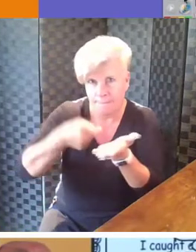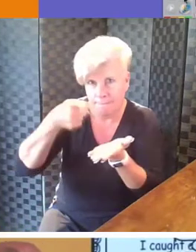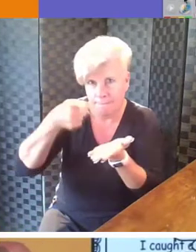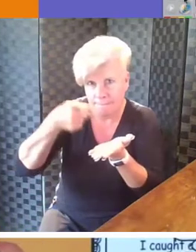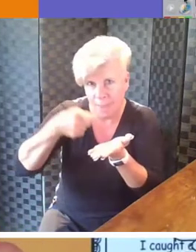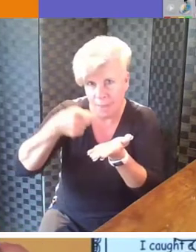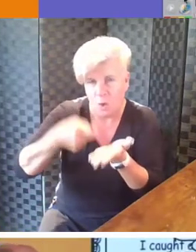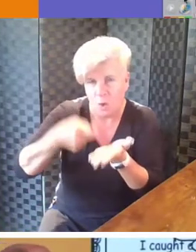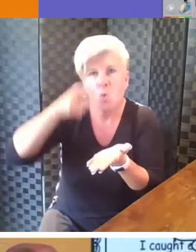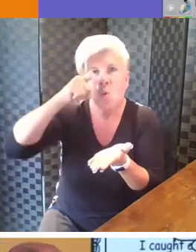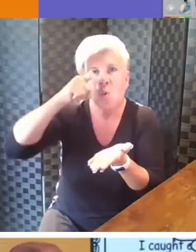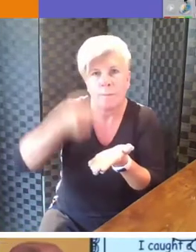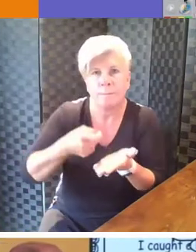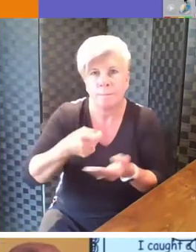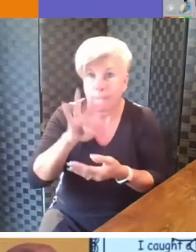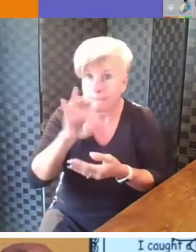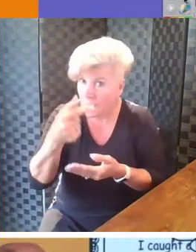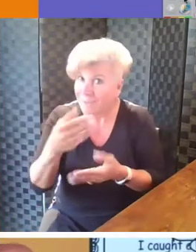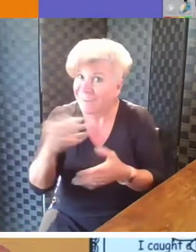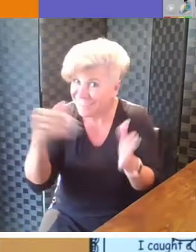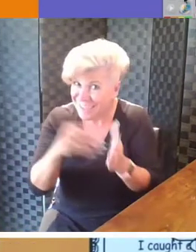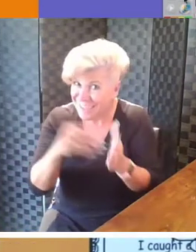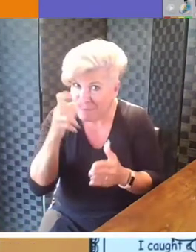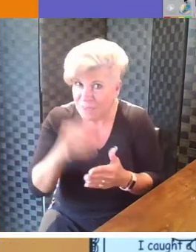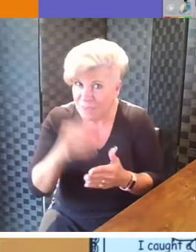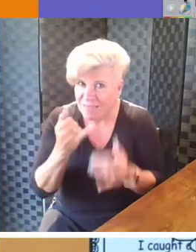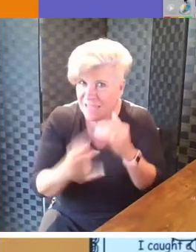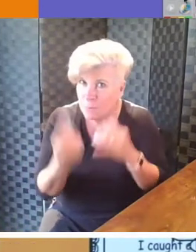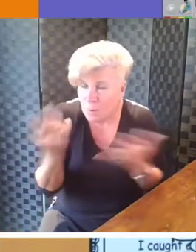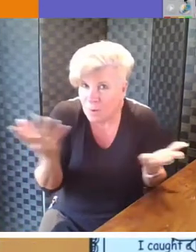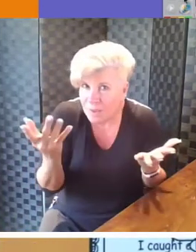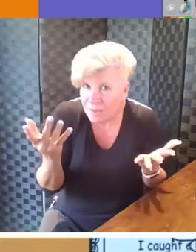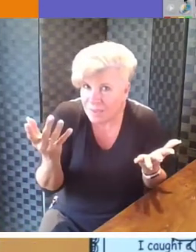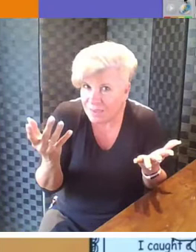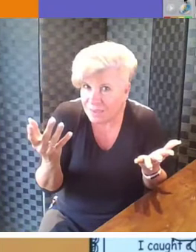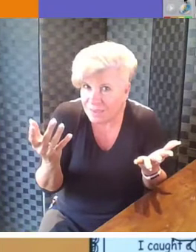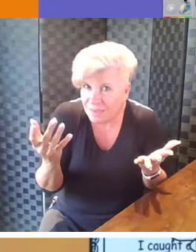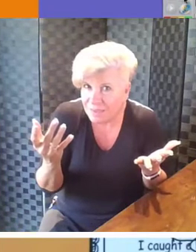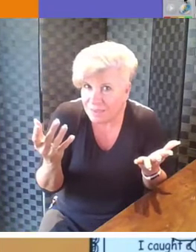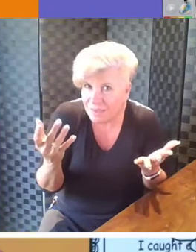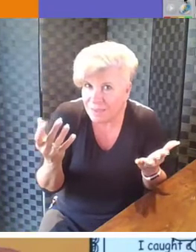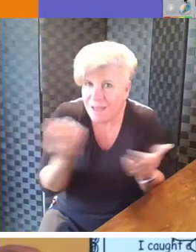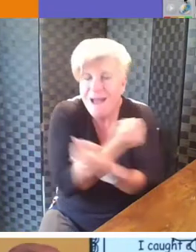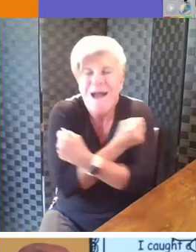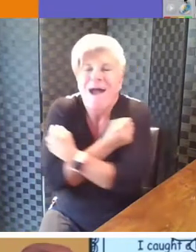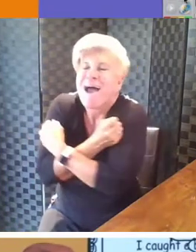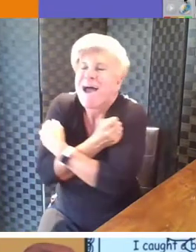Mug. Here's bug again. What's the final rhyming word?